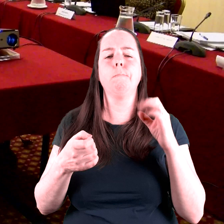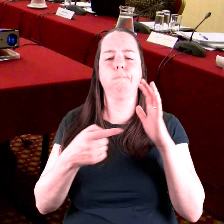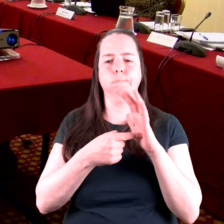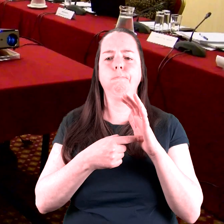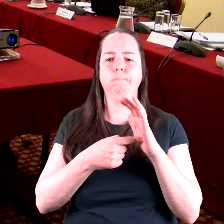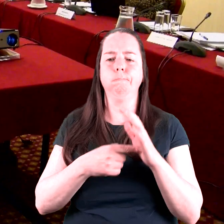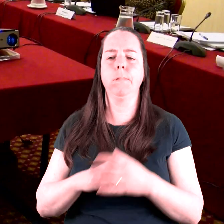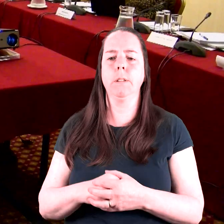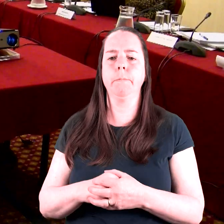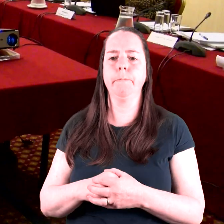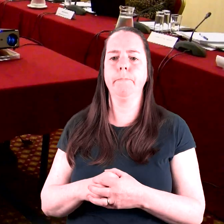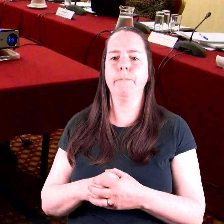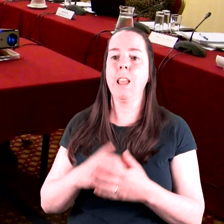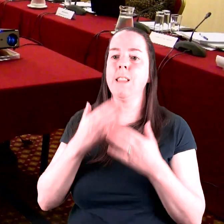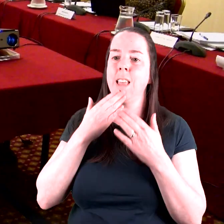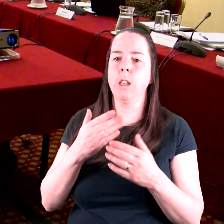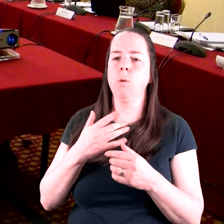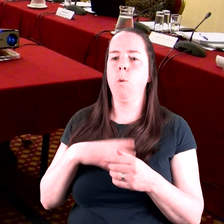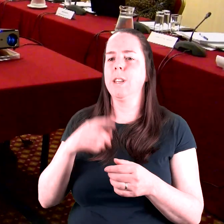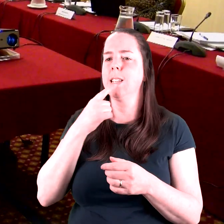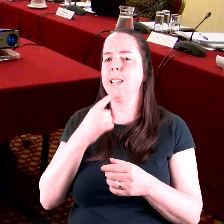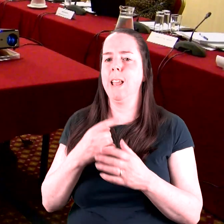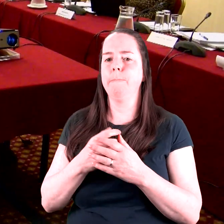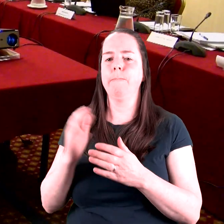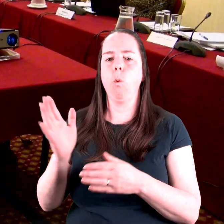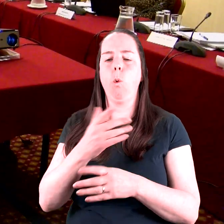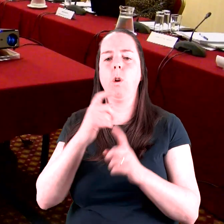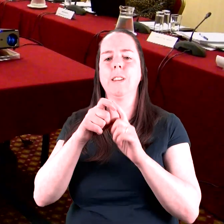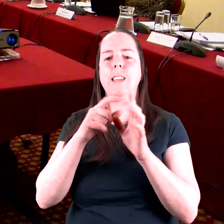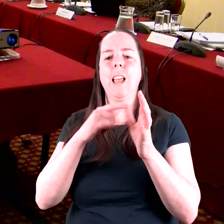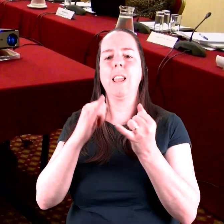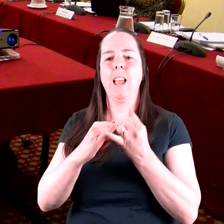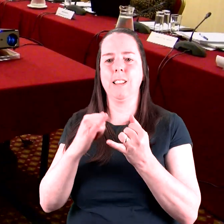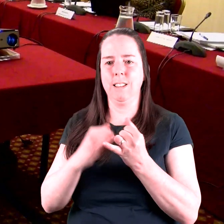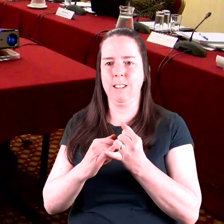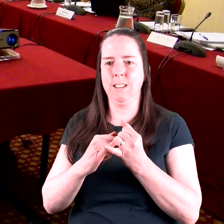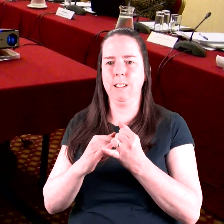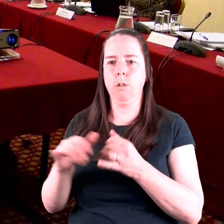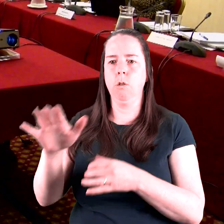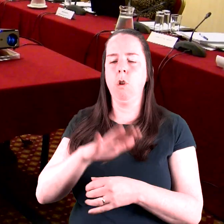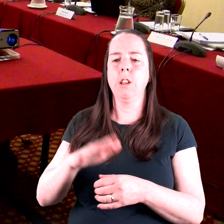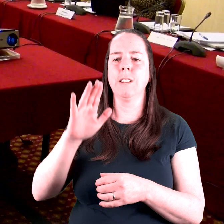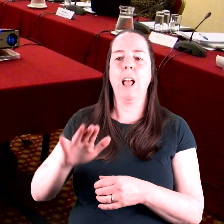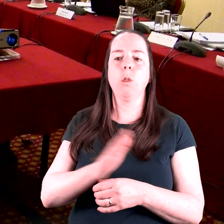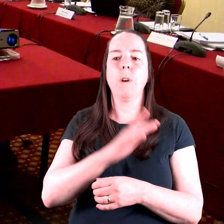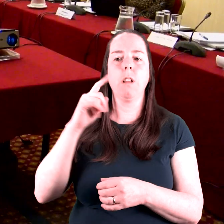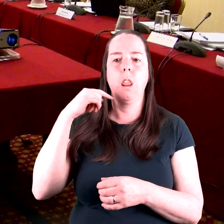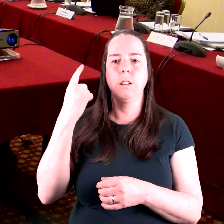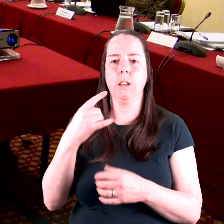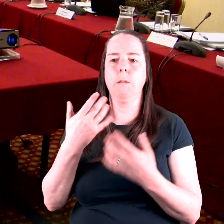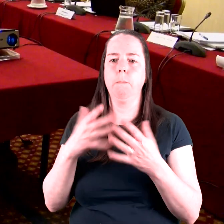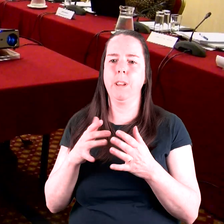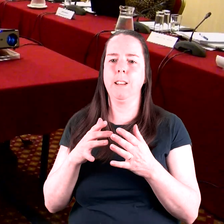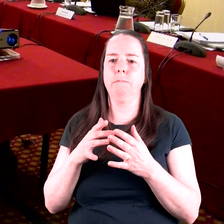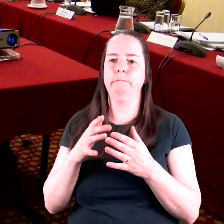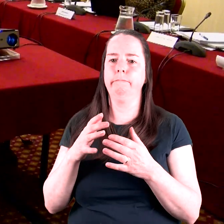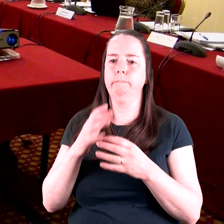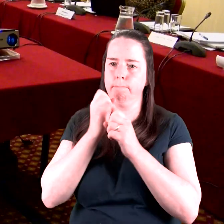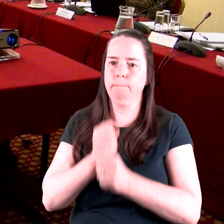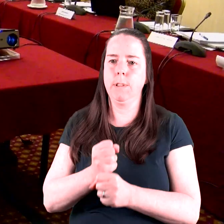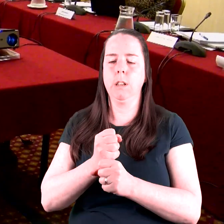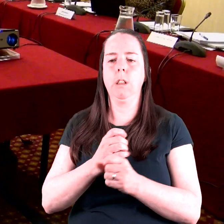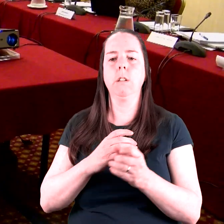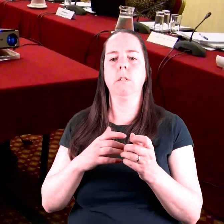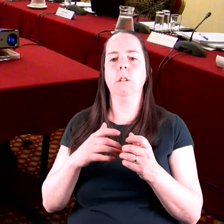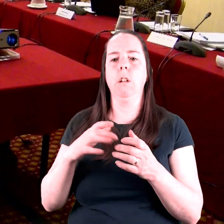important. Annette. Thank you. I just would like to say that all the DASs across South West London have really signed up to